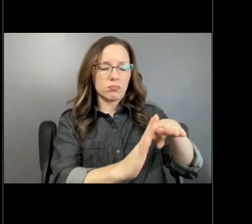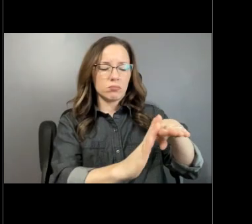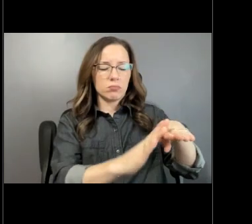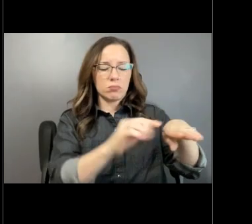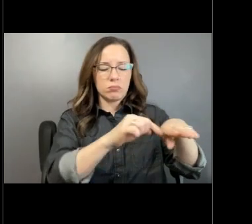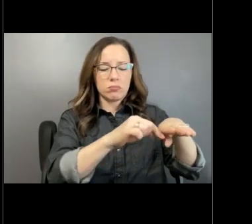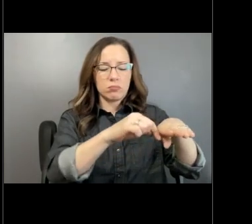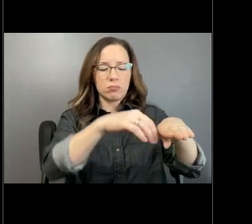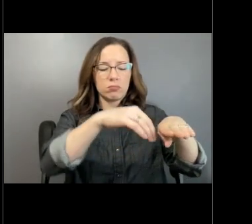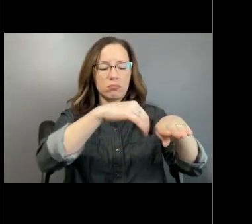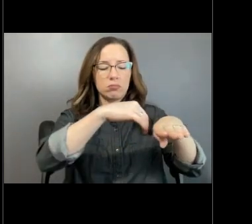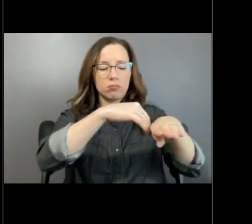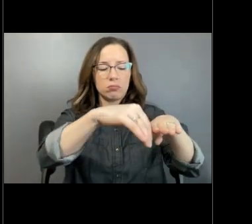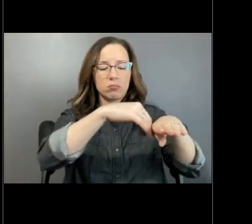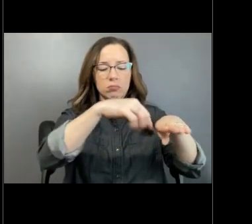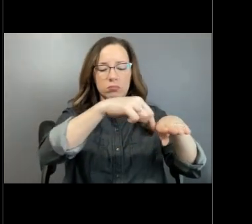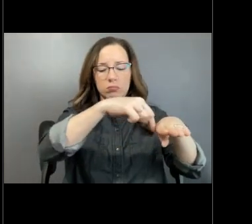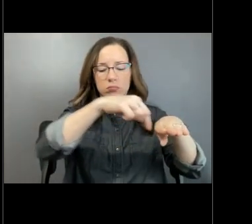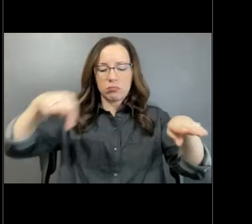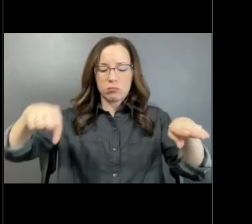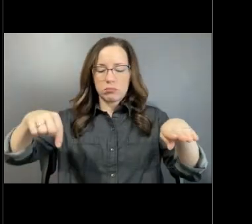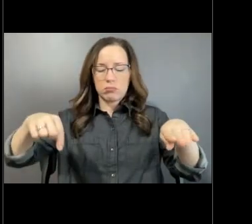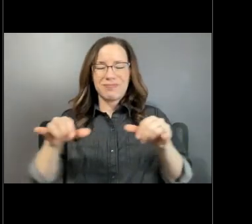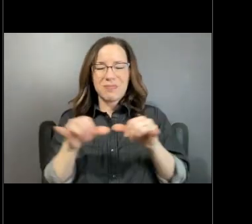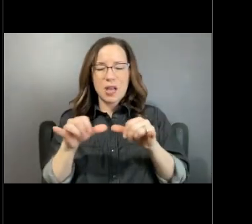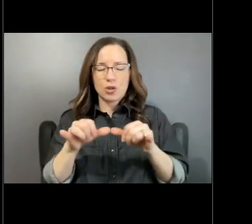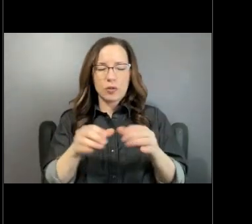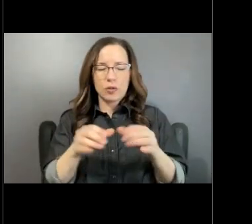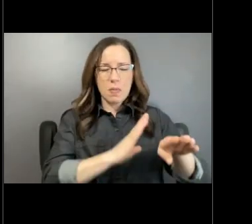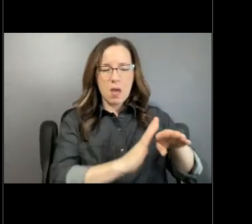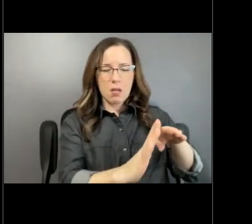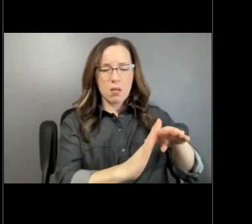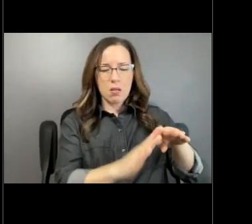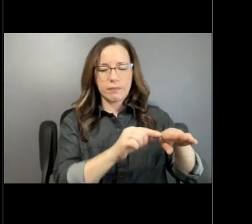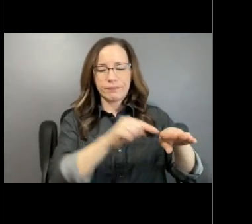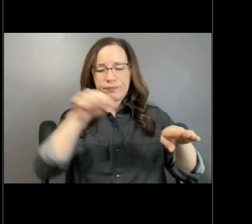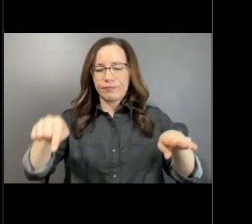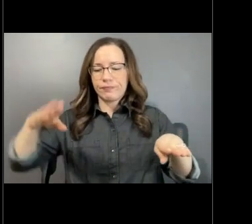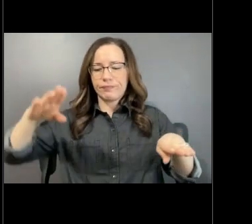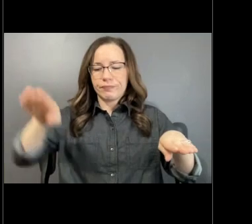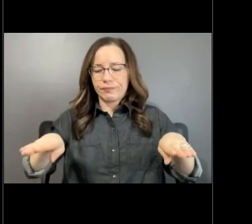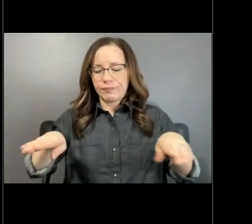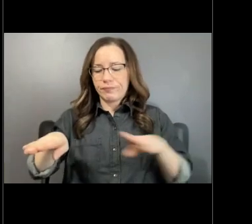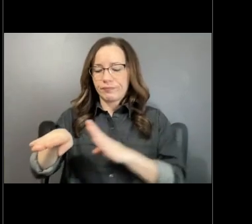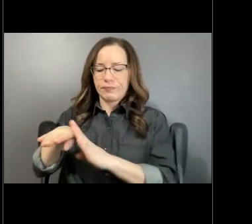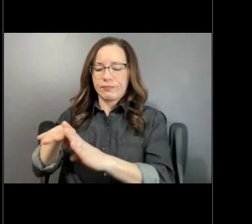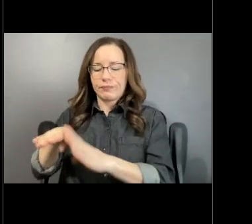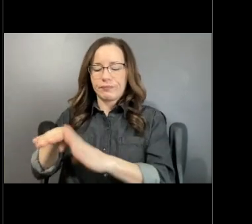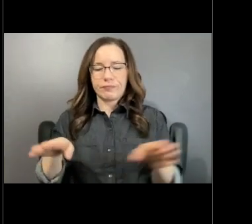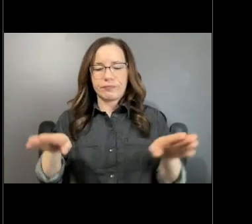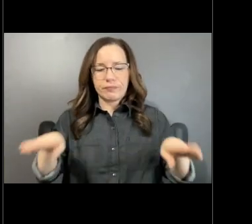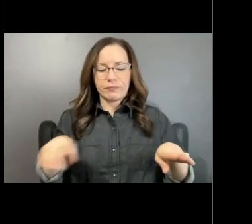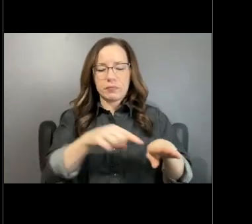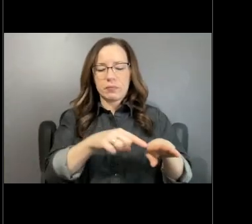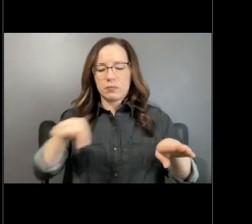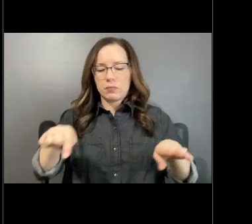projects into the kitchen to the opposing cabinet, countertop, appliance, or wall.